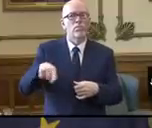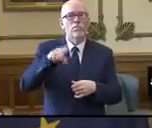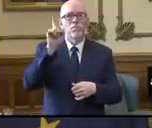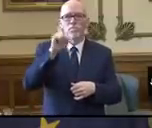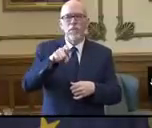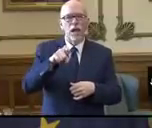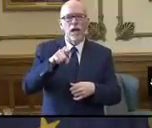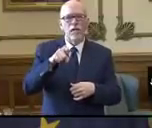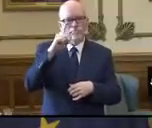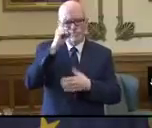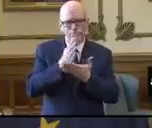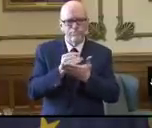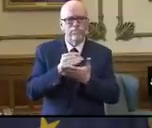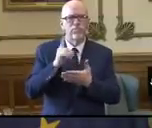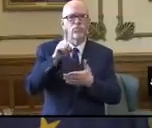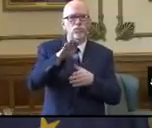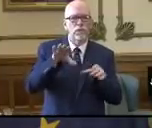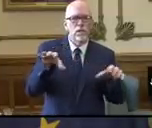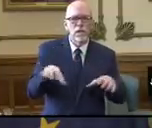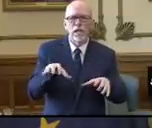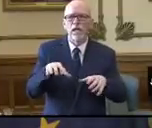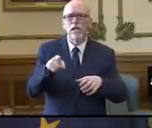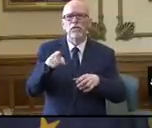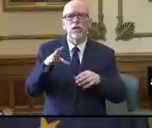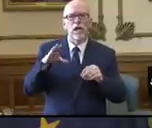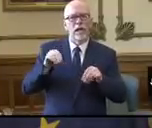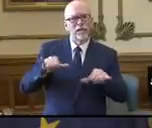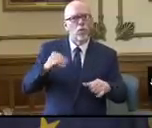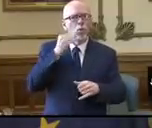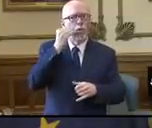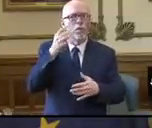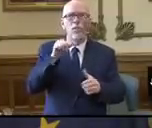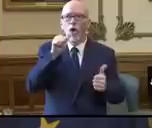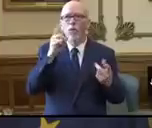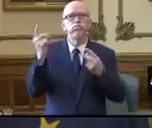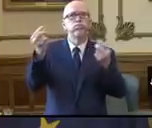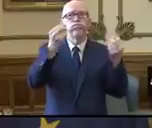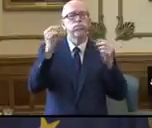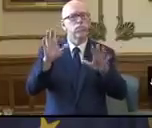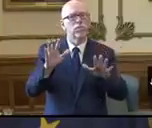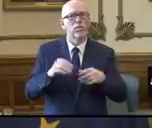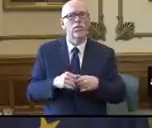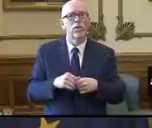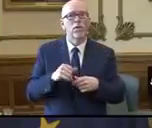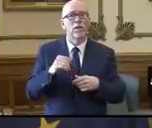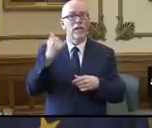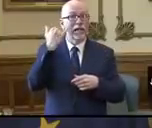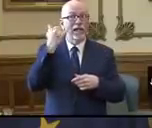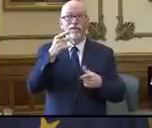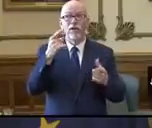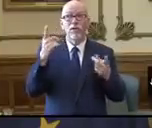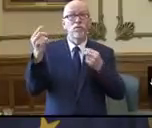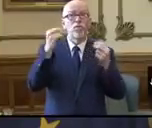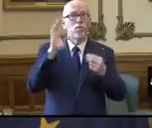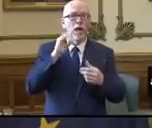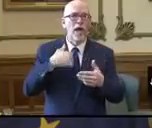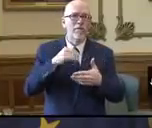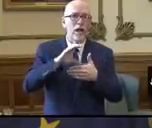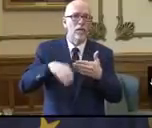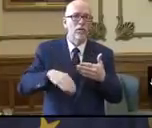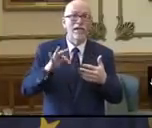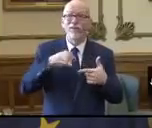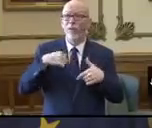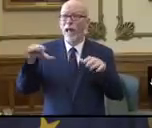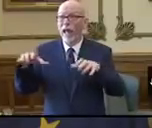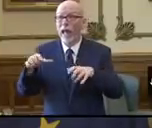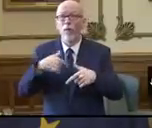very mindful of our actions and of our inactions, quite frankly. There will be consequences for both our action